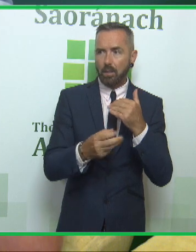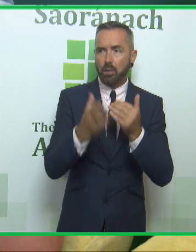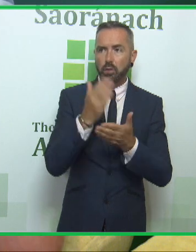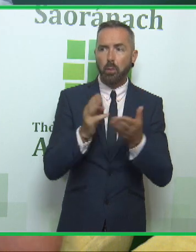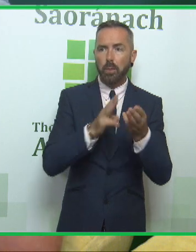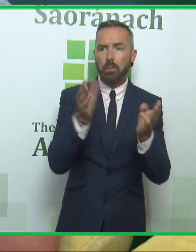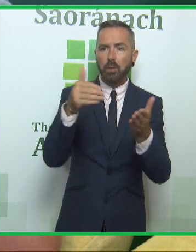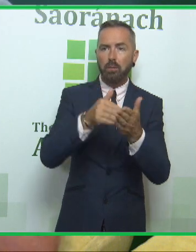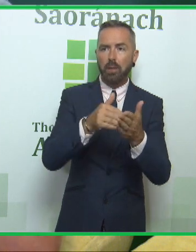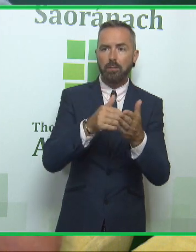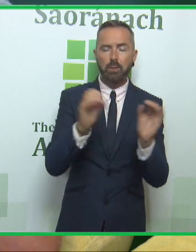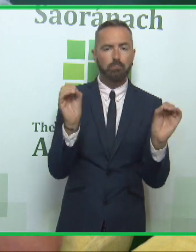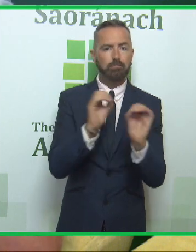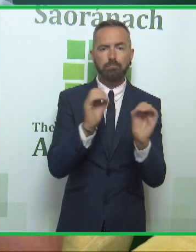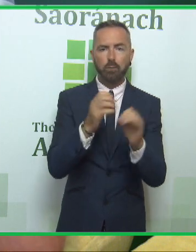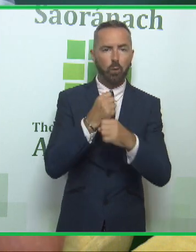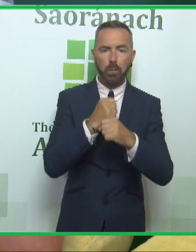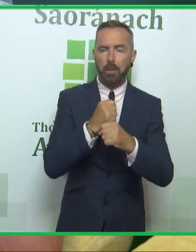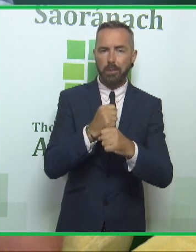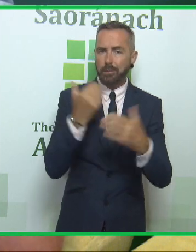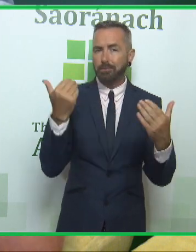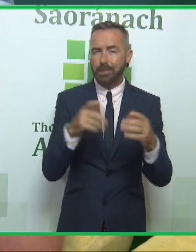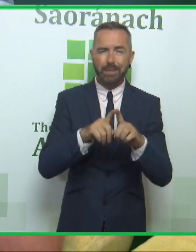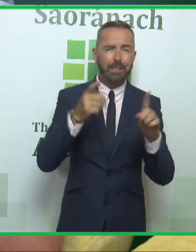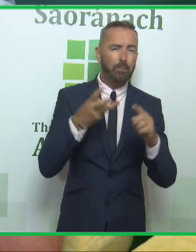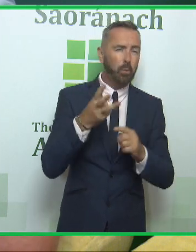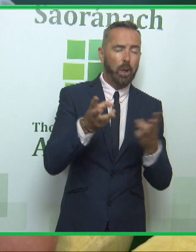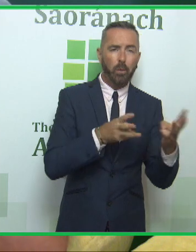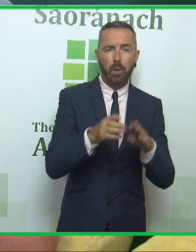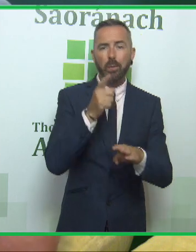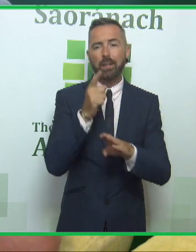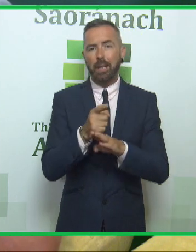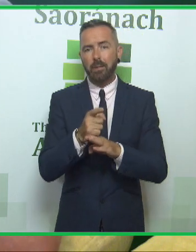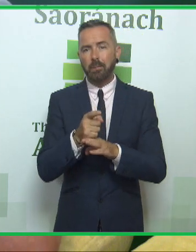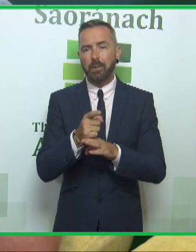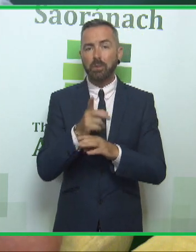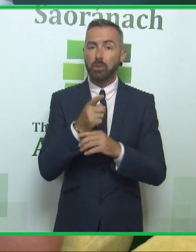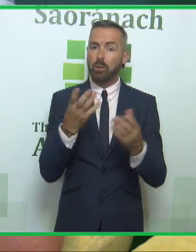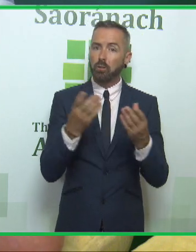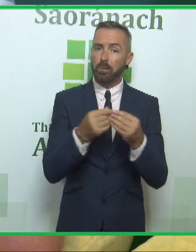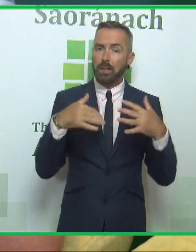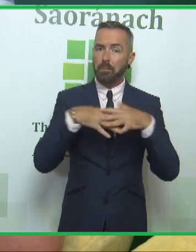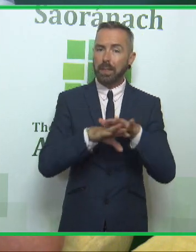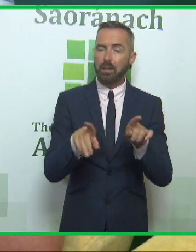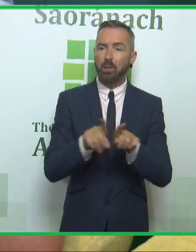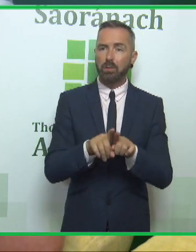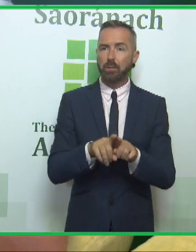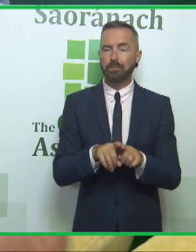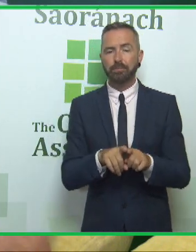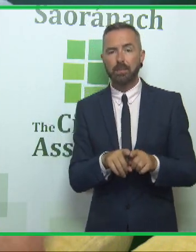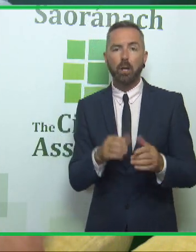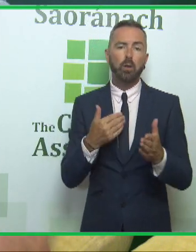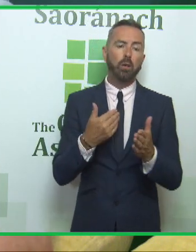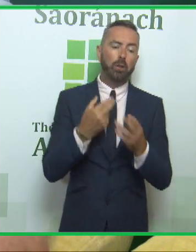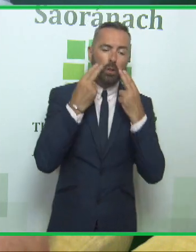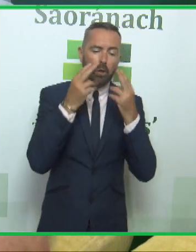come in and they have very low literacy levels. So it's a completely different way of working. And them groups are mixed as well. So usually then with our